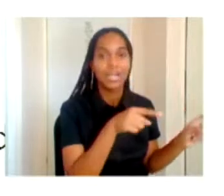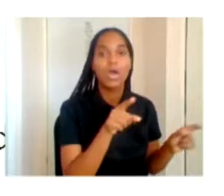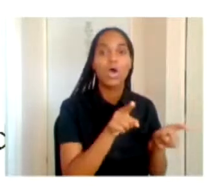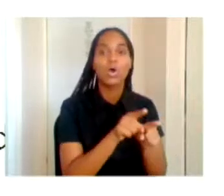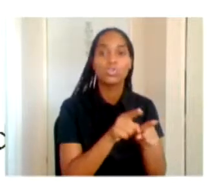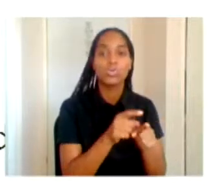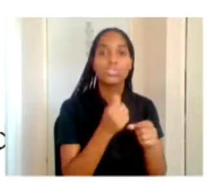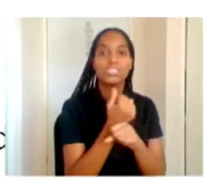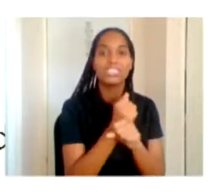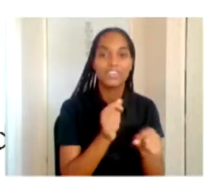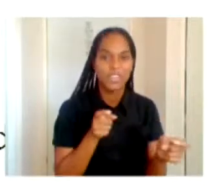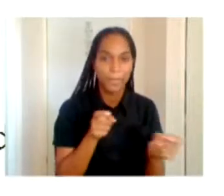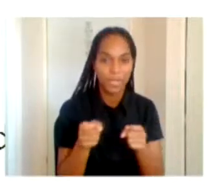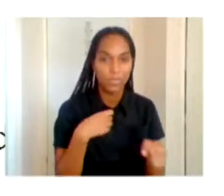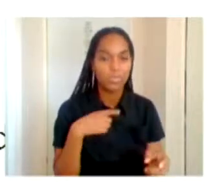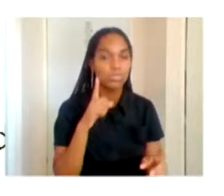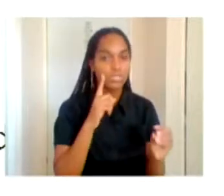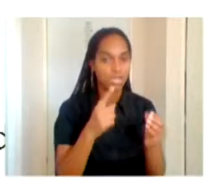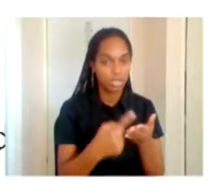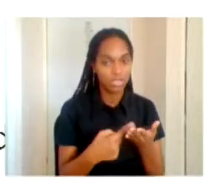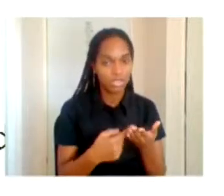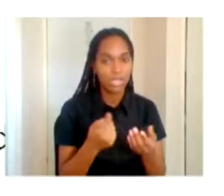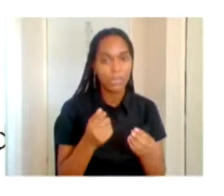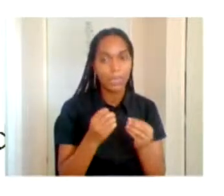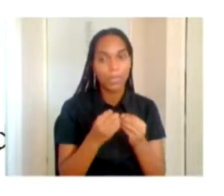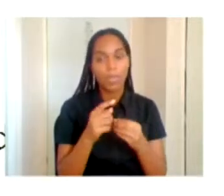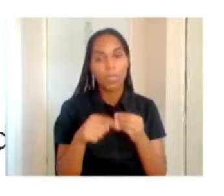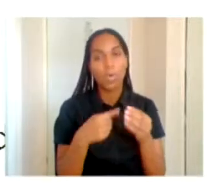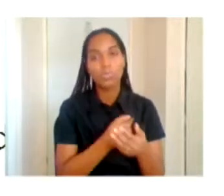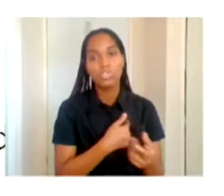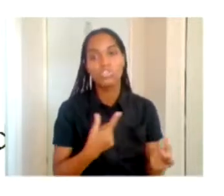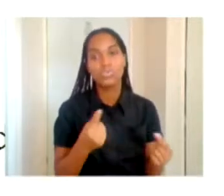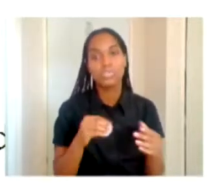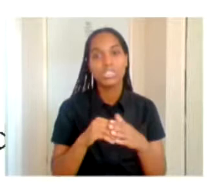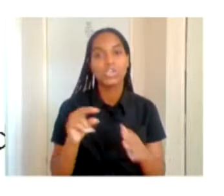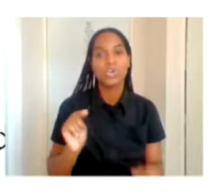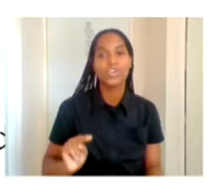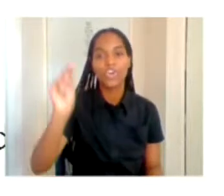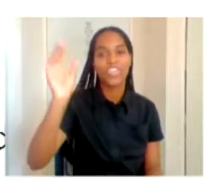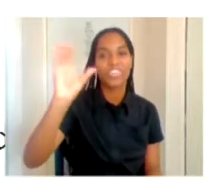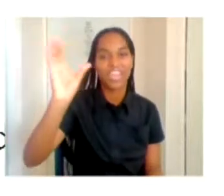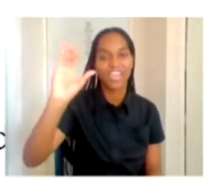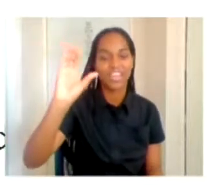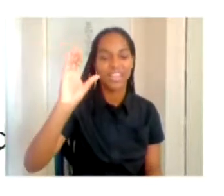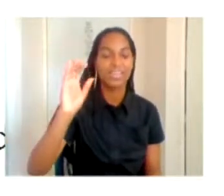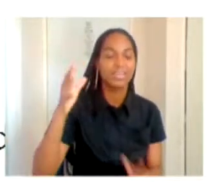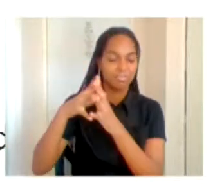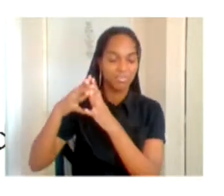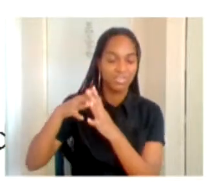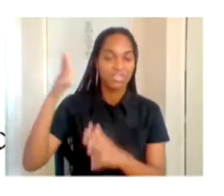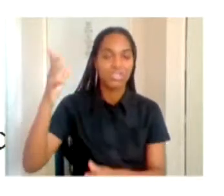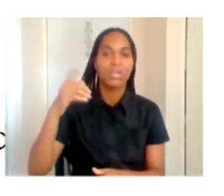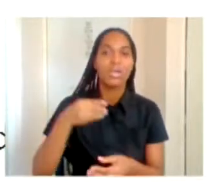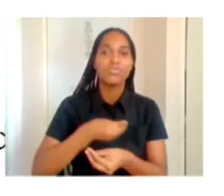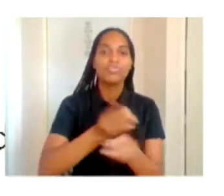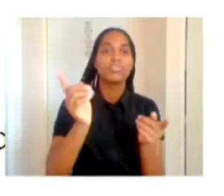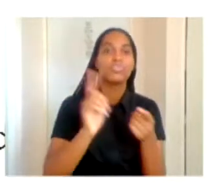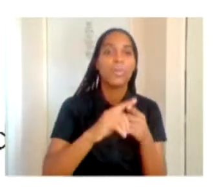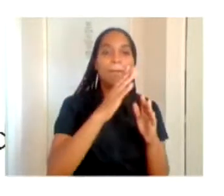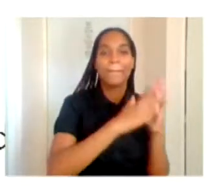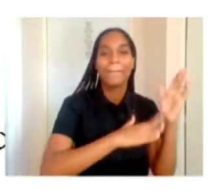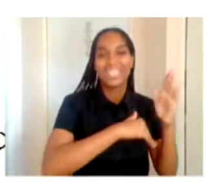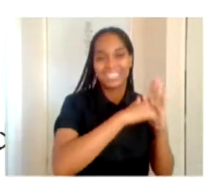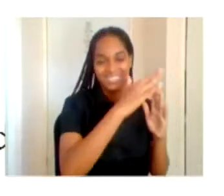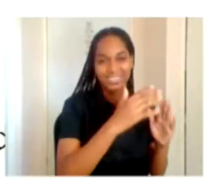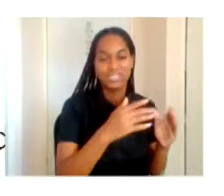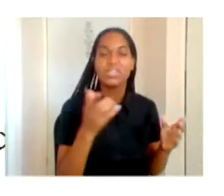We can talk about a little bit about what we're doing in North Carolina PBS with them to distribute to pagers, of all things. So there's a